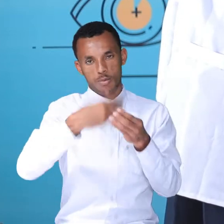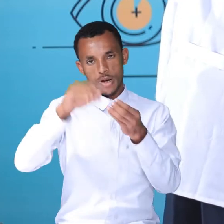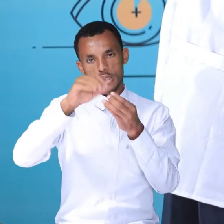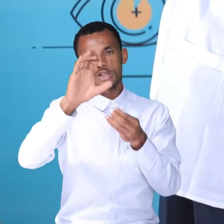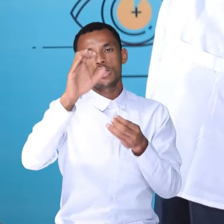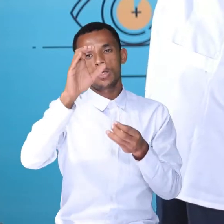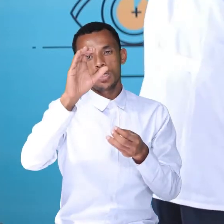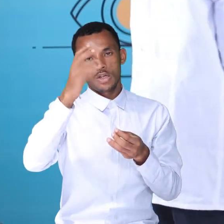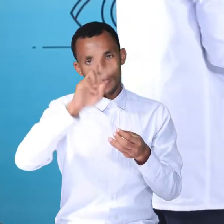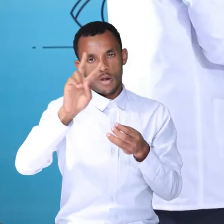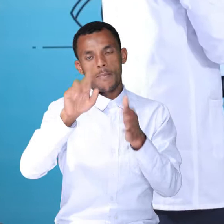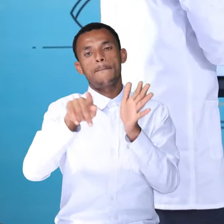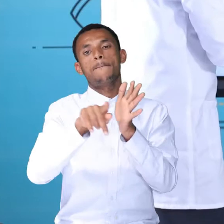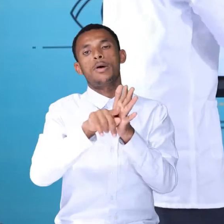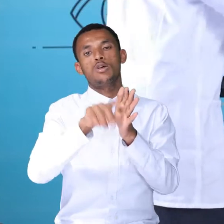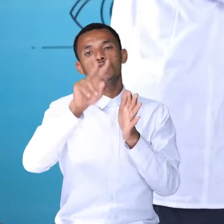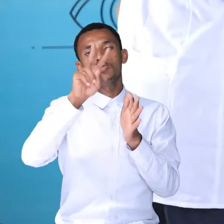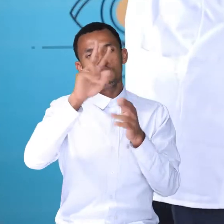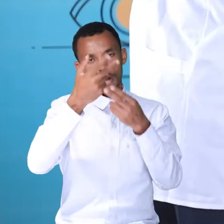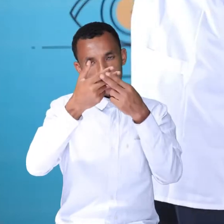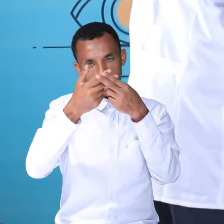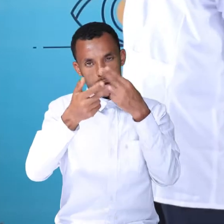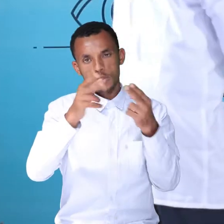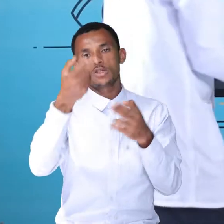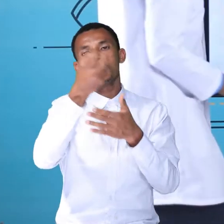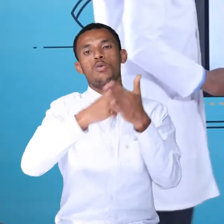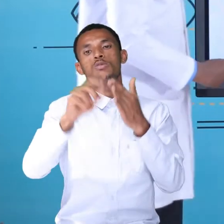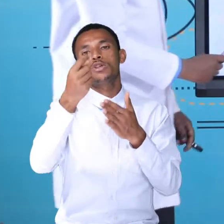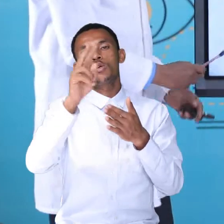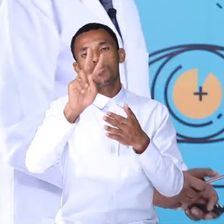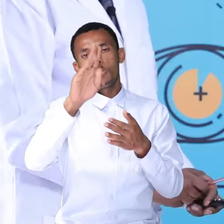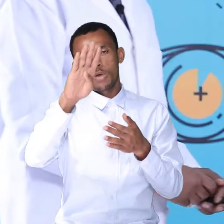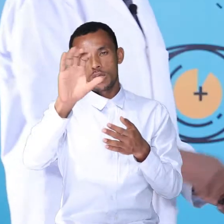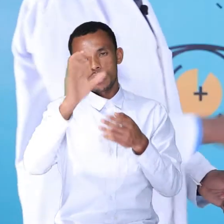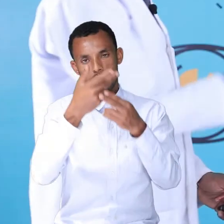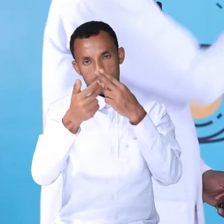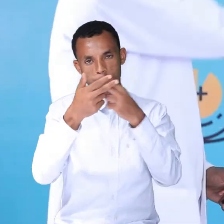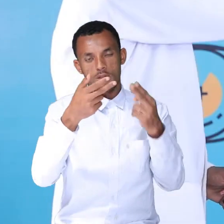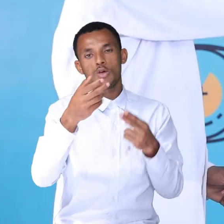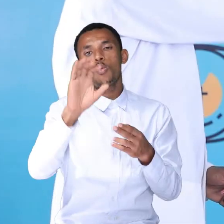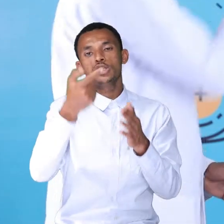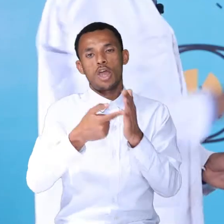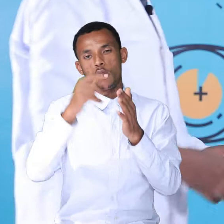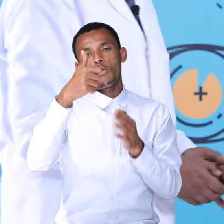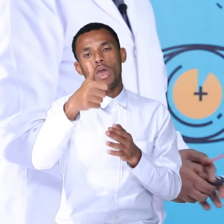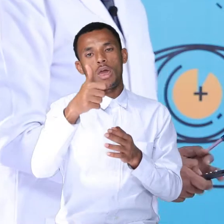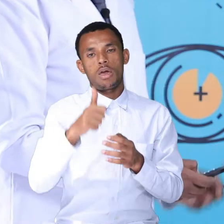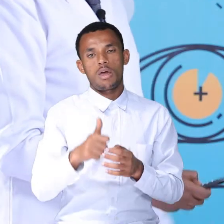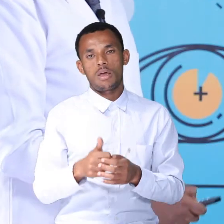squared, minus twice the product of the two BC multiplied by cosine of A, it will